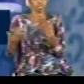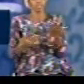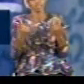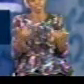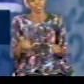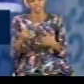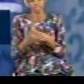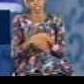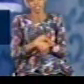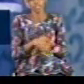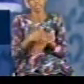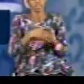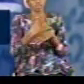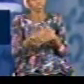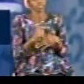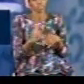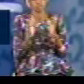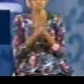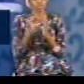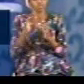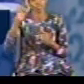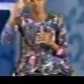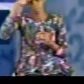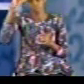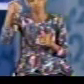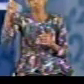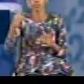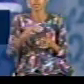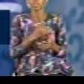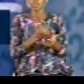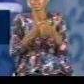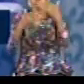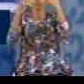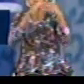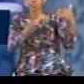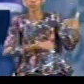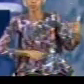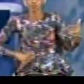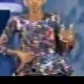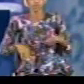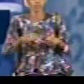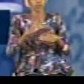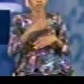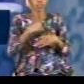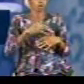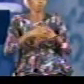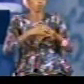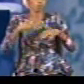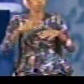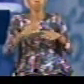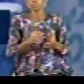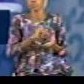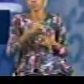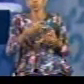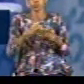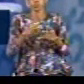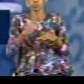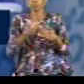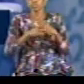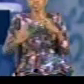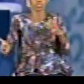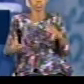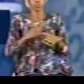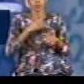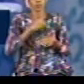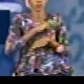of God, the operation of heaven was done. The swelling disappeared, the pus all dried up, and now she has